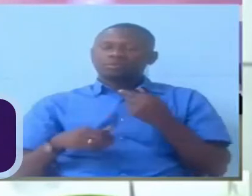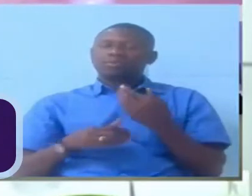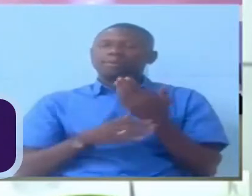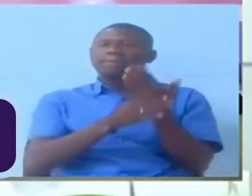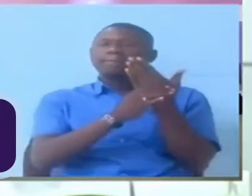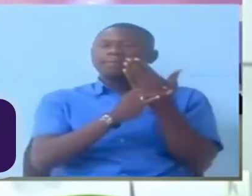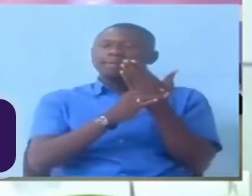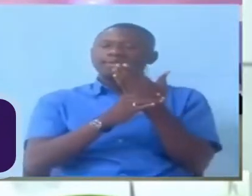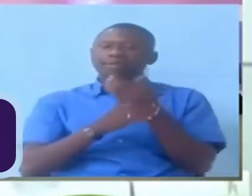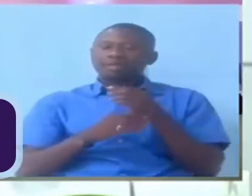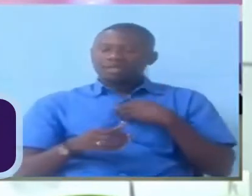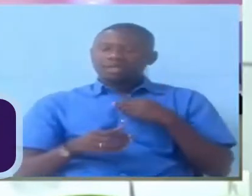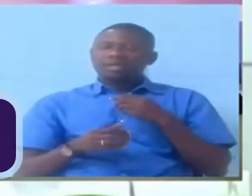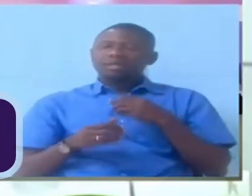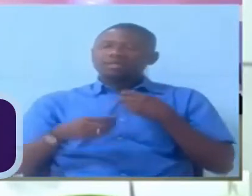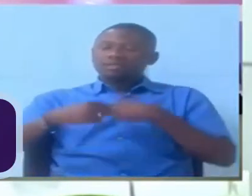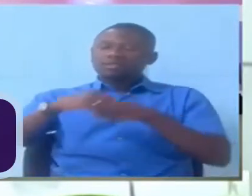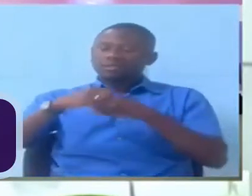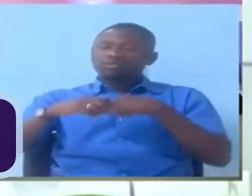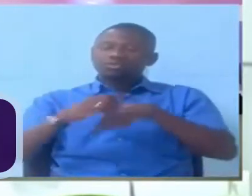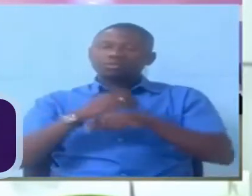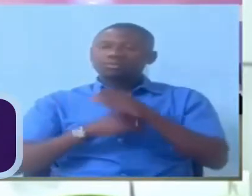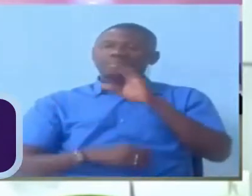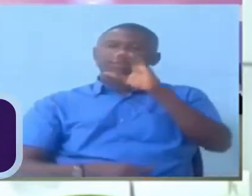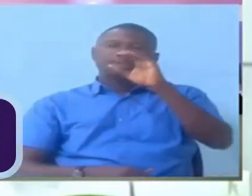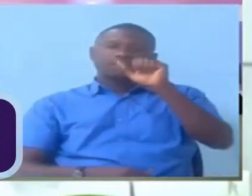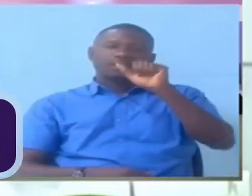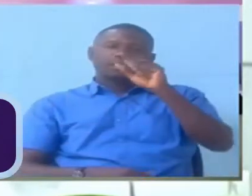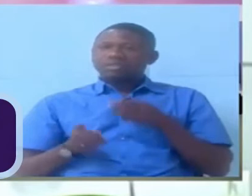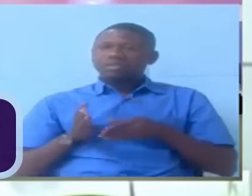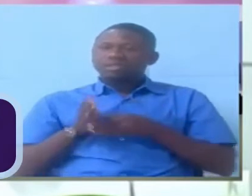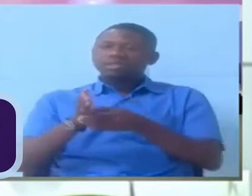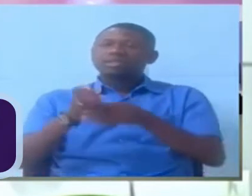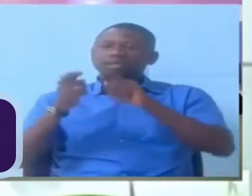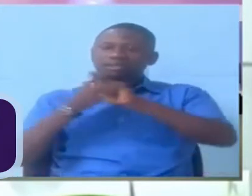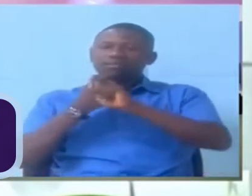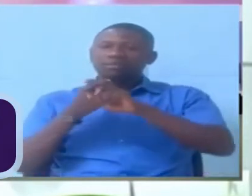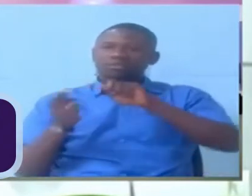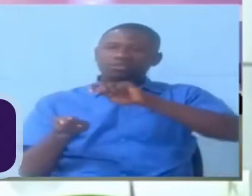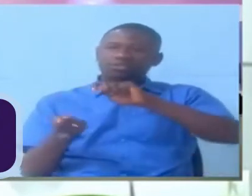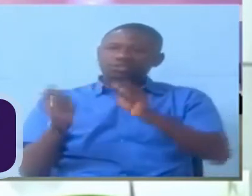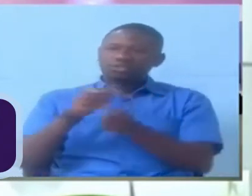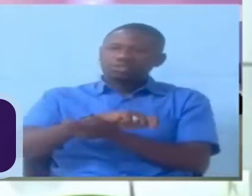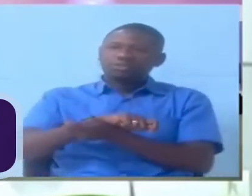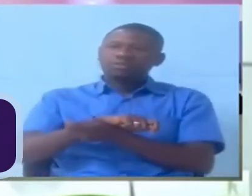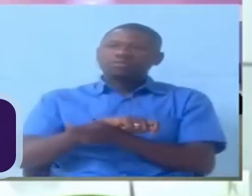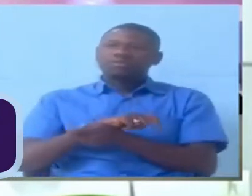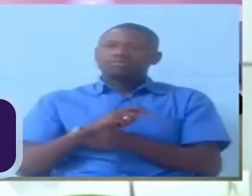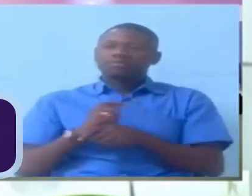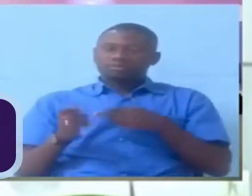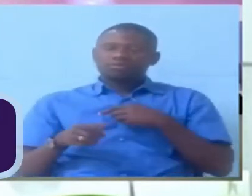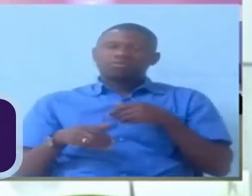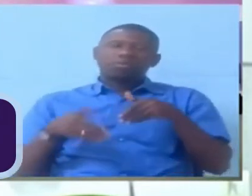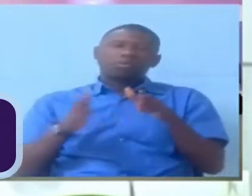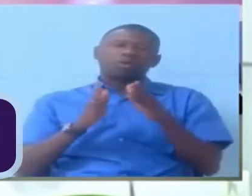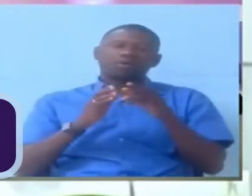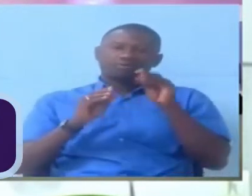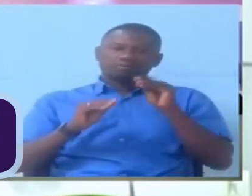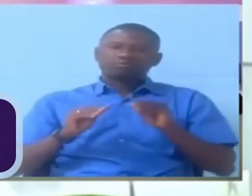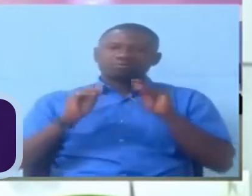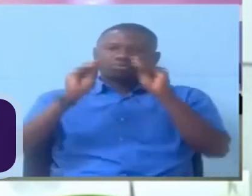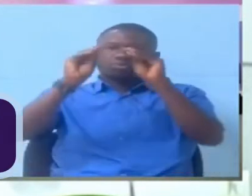ko keje e ka kala nyama nyanta kala nyami fon. Correct. But we would have done better if we sent